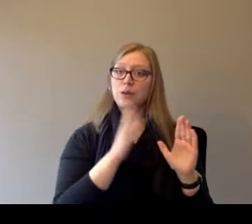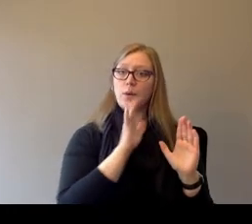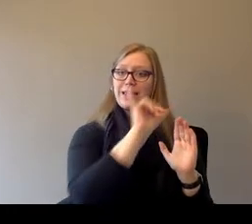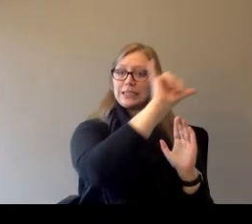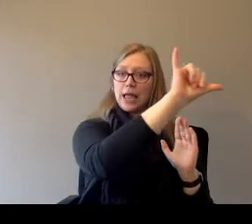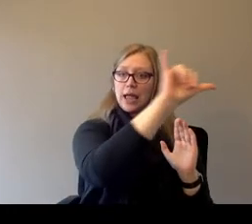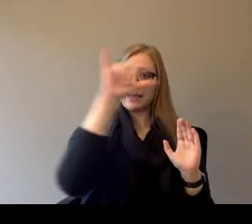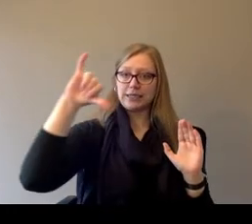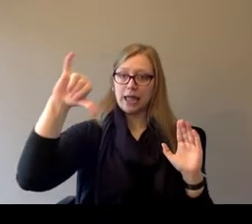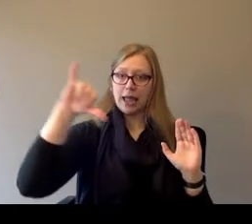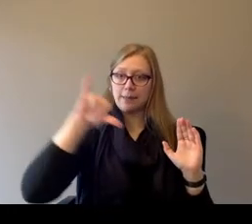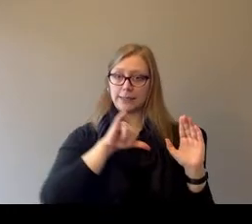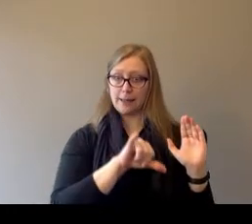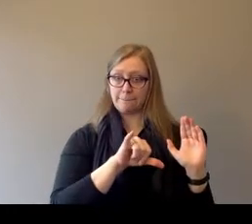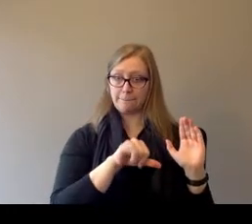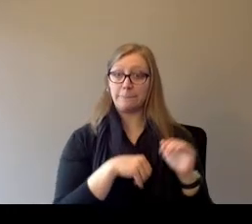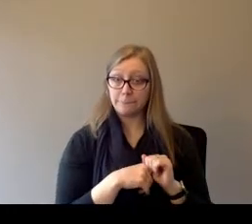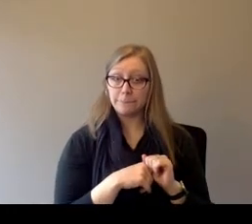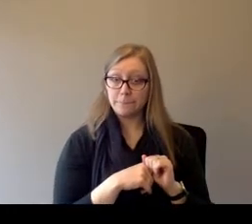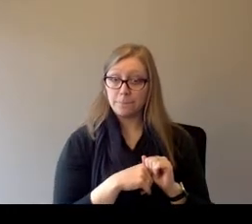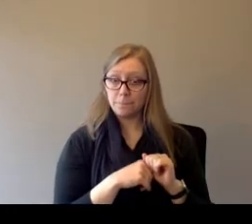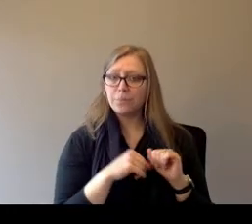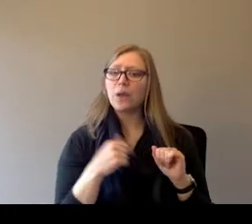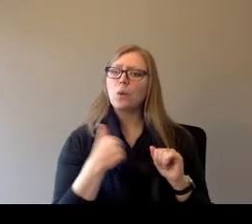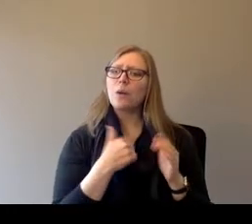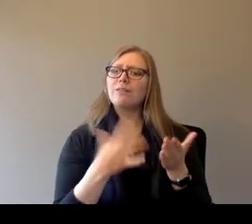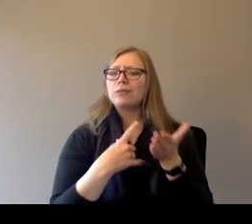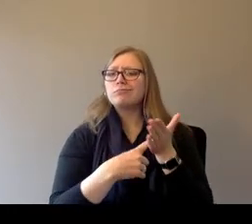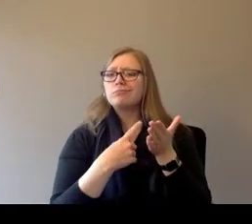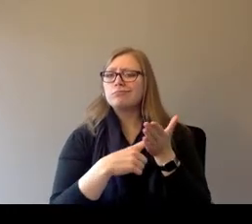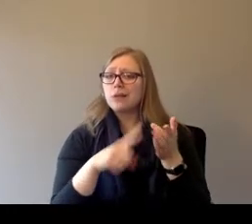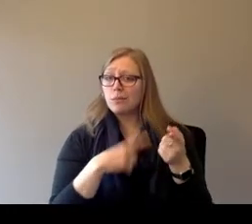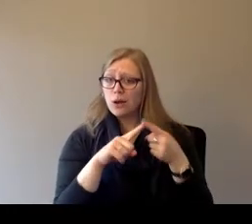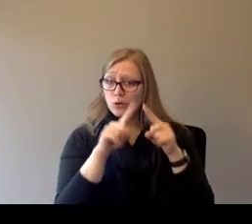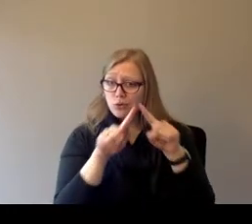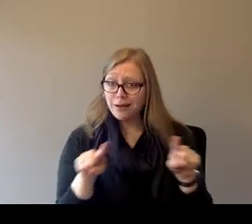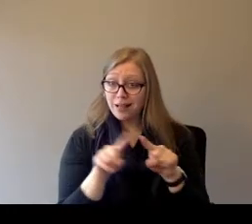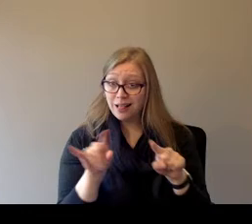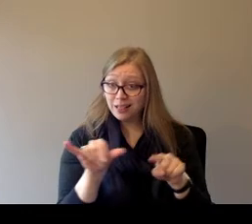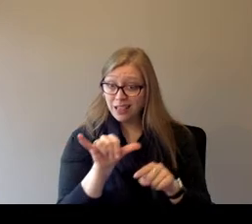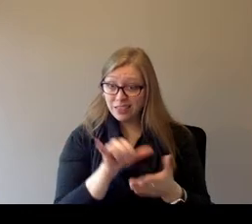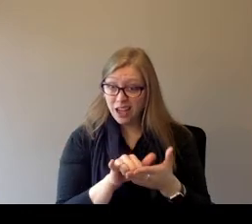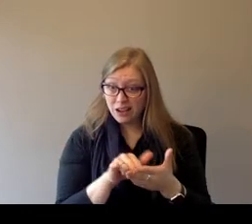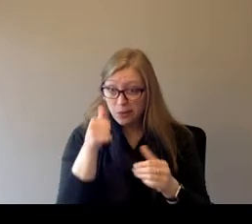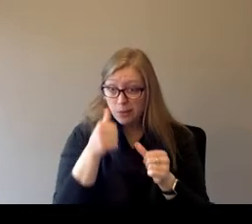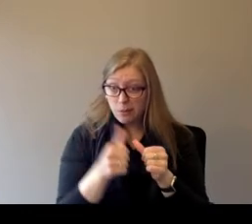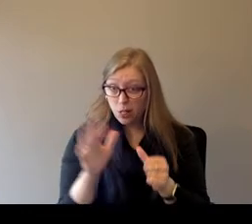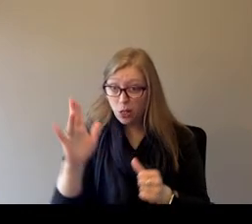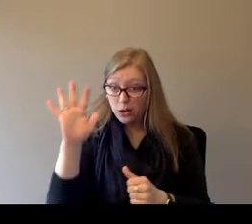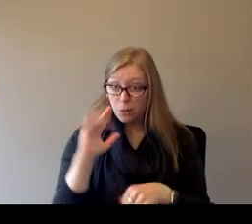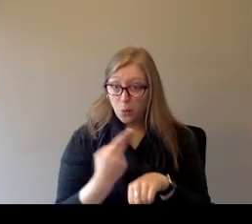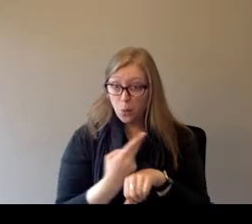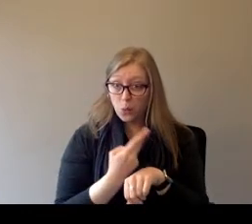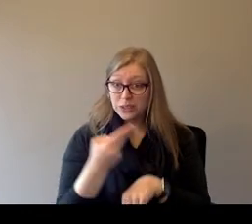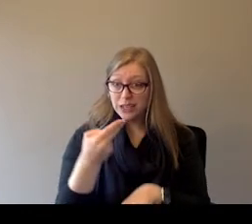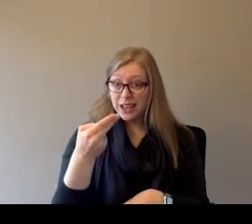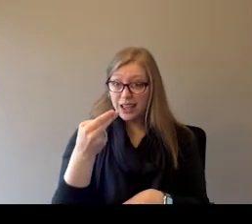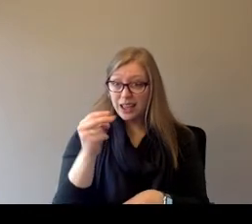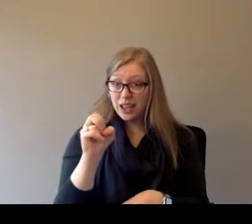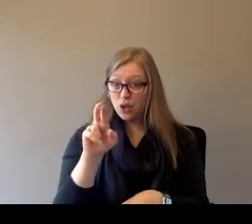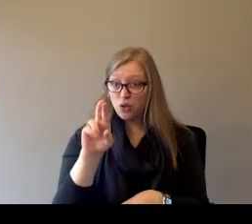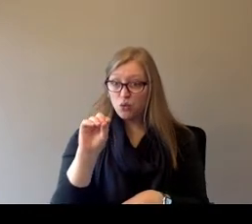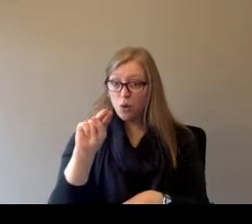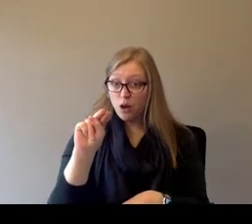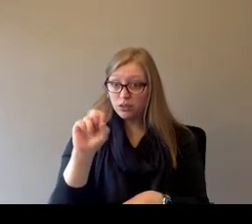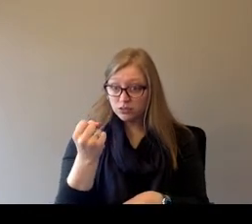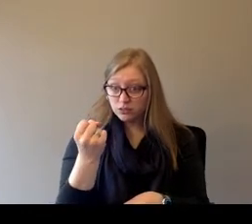And we have talked about triangles like this. If you think back to when we were using Heron's formula and we were investigating regular